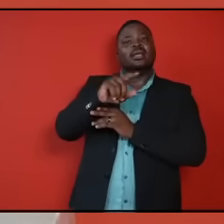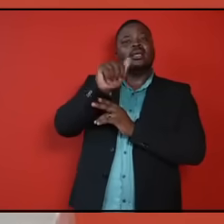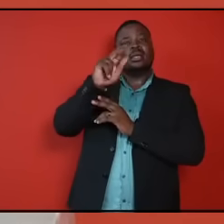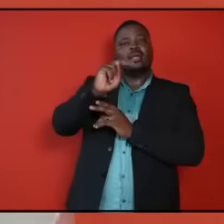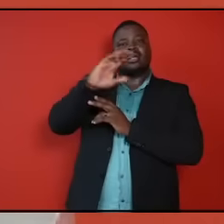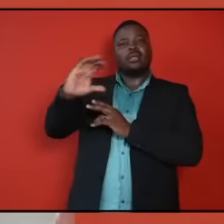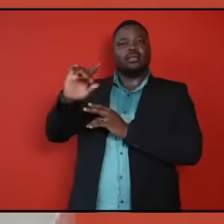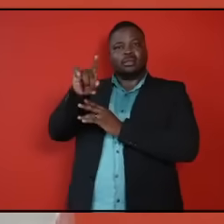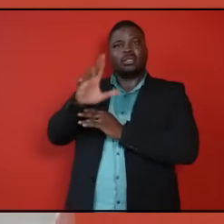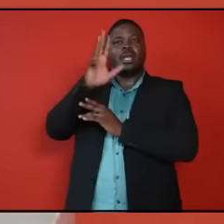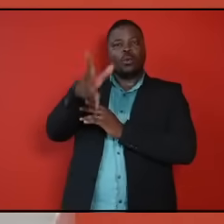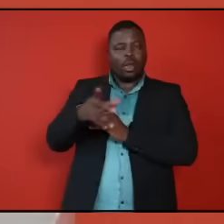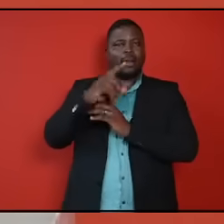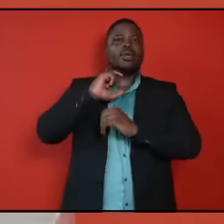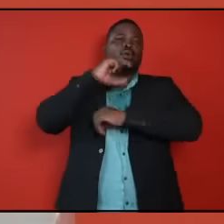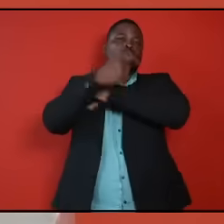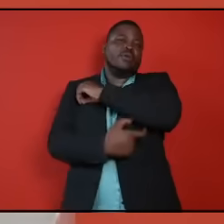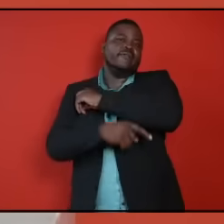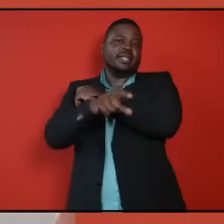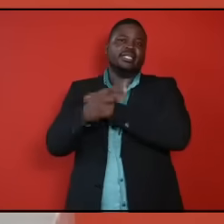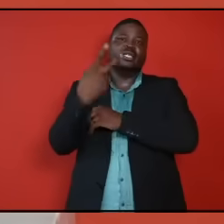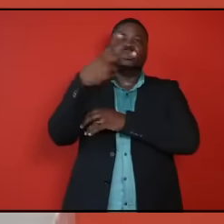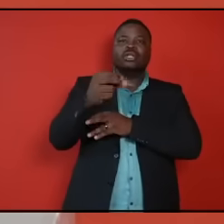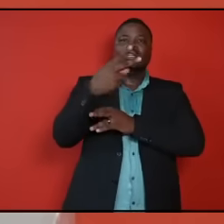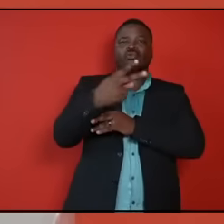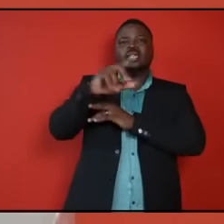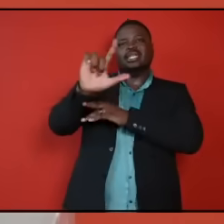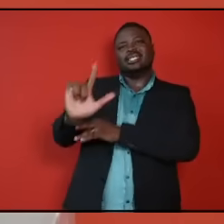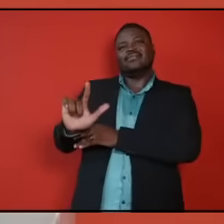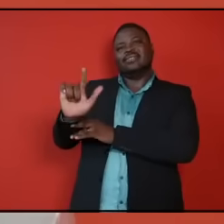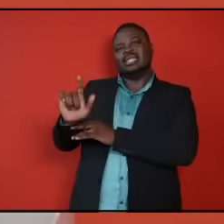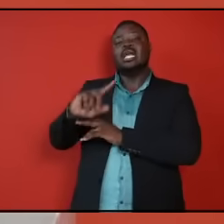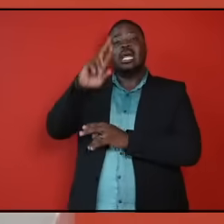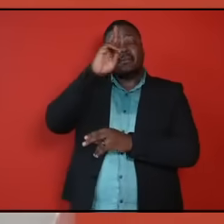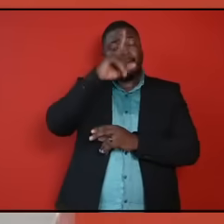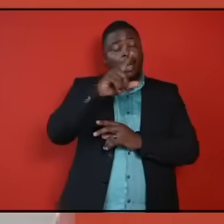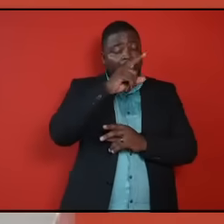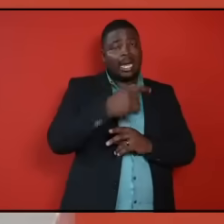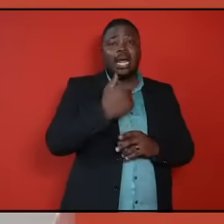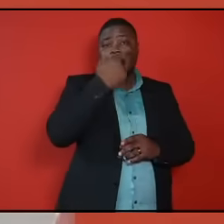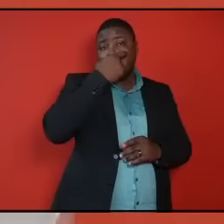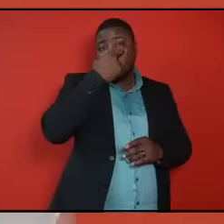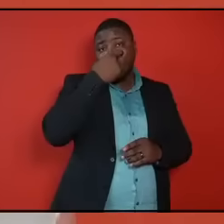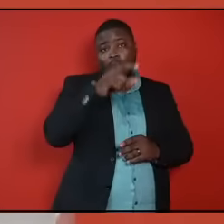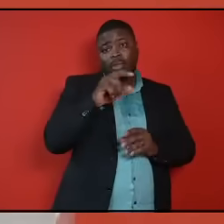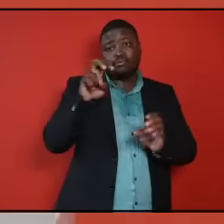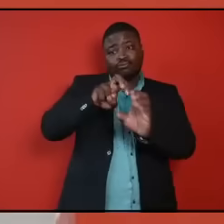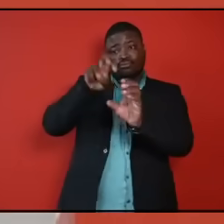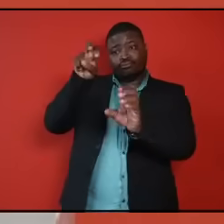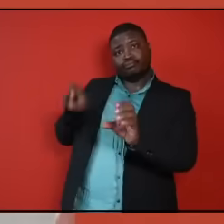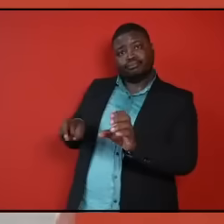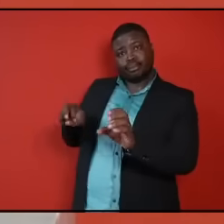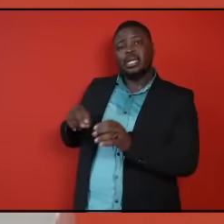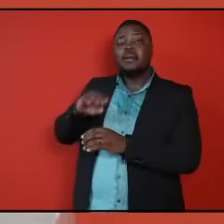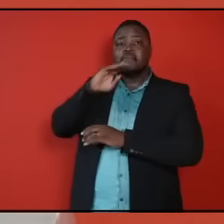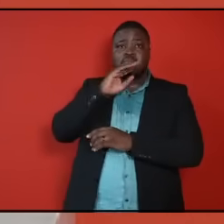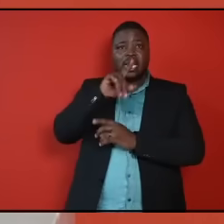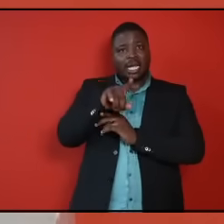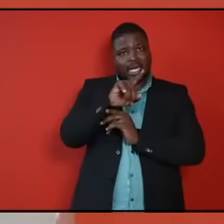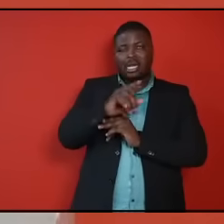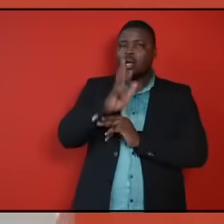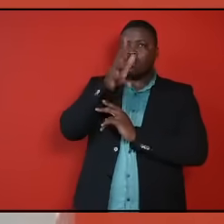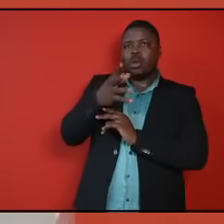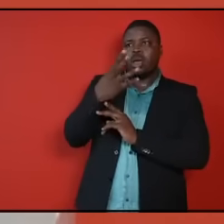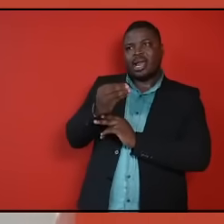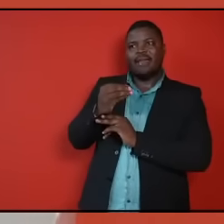Ramaphosa will be out. By the time they release their outcome, it will not have any serious consequences because